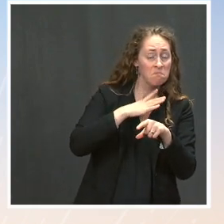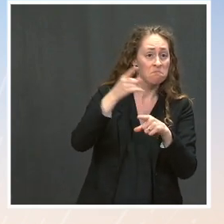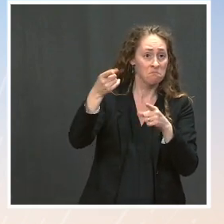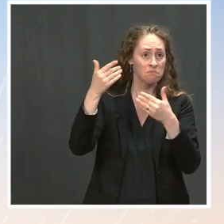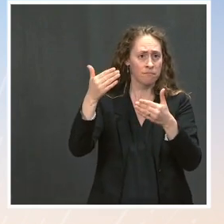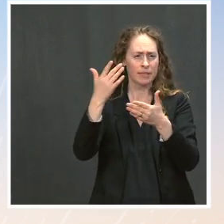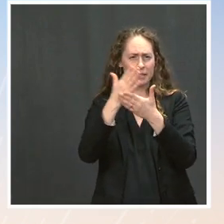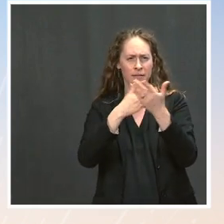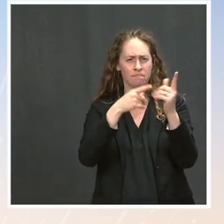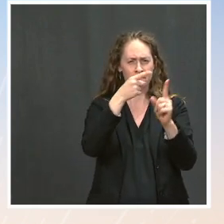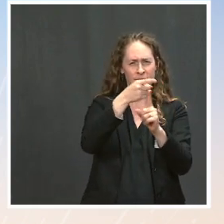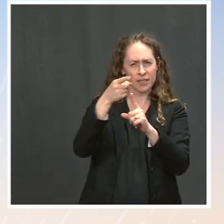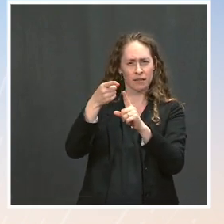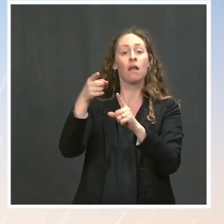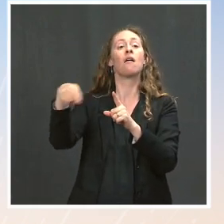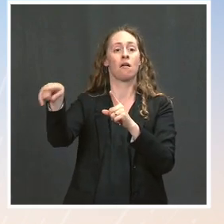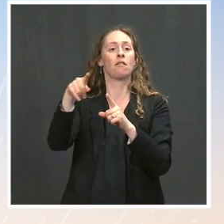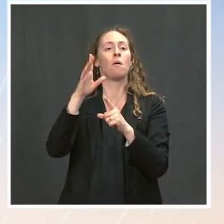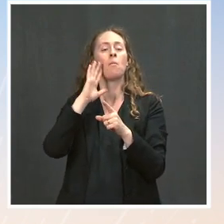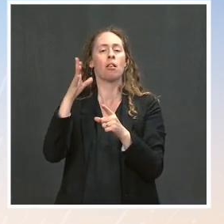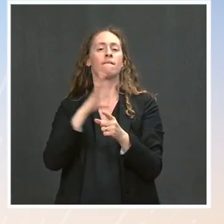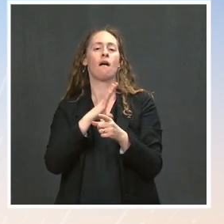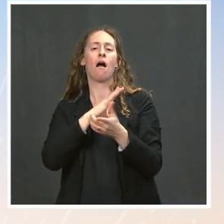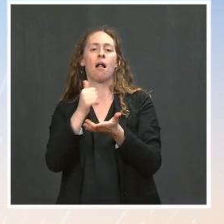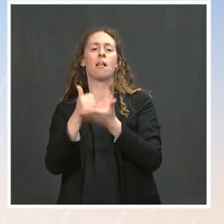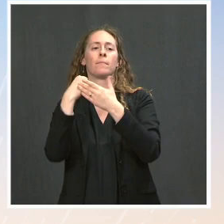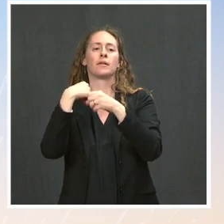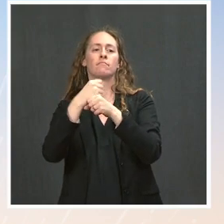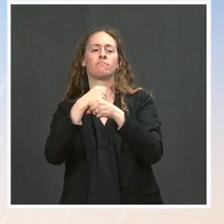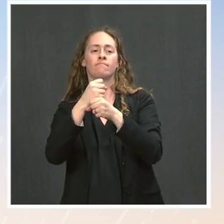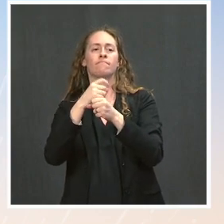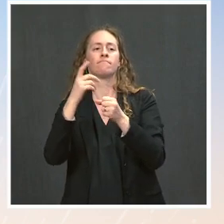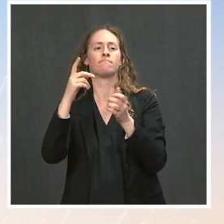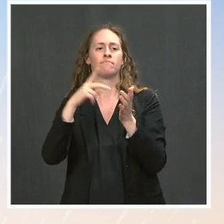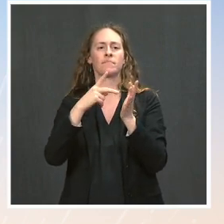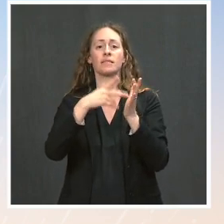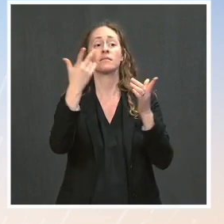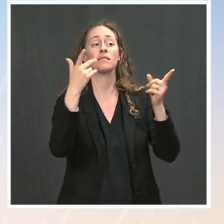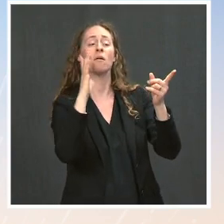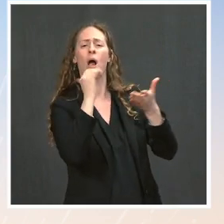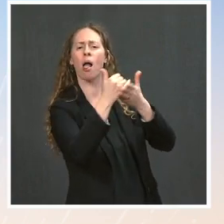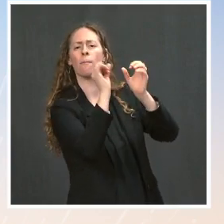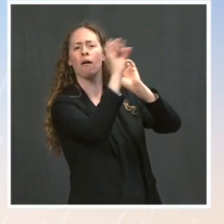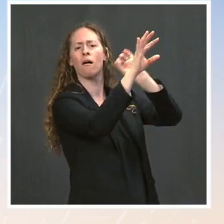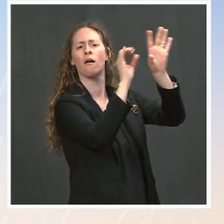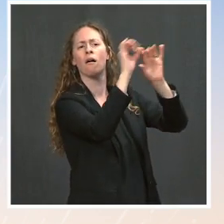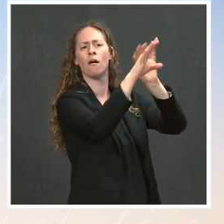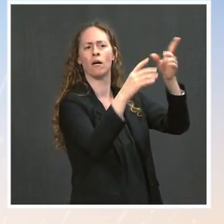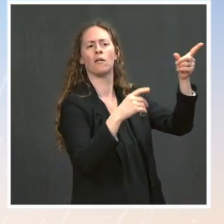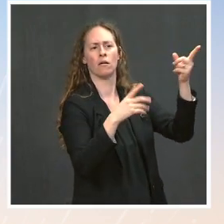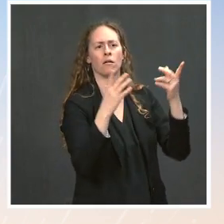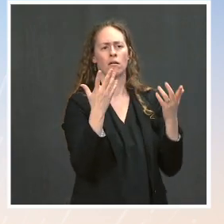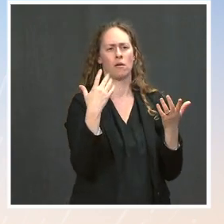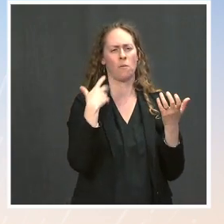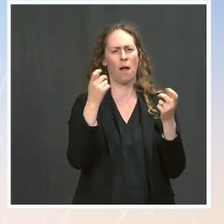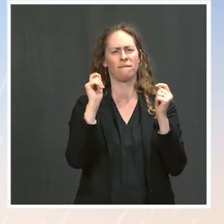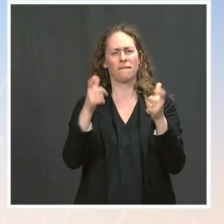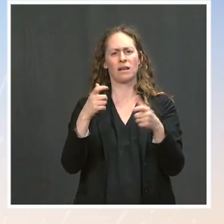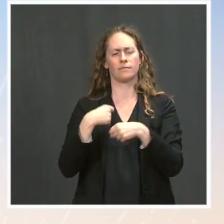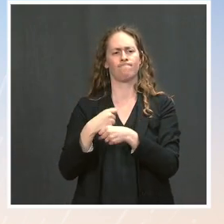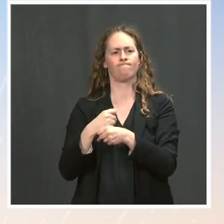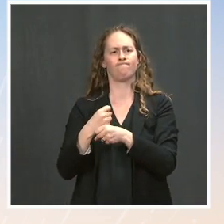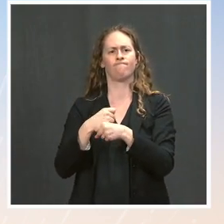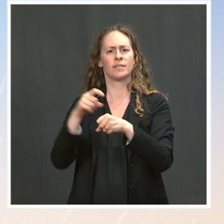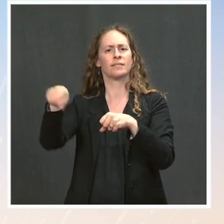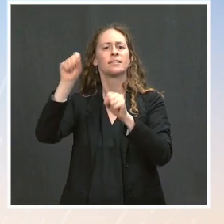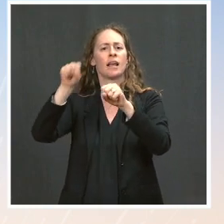to help relieve the suffering of COVID-19 patients in India. We've identified rapid diagnostic testing supplies, personal protective equipment, and